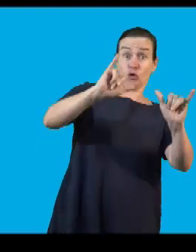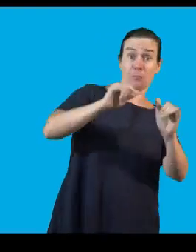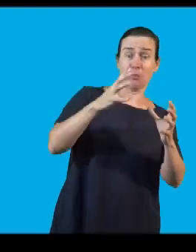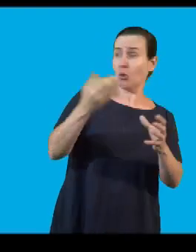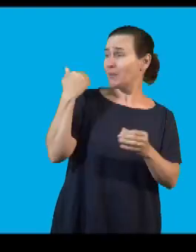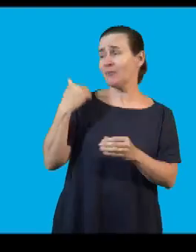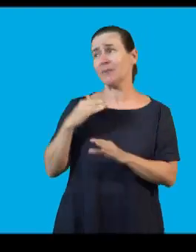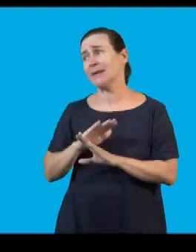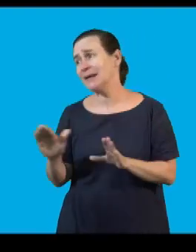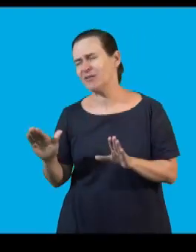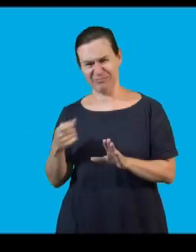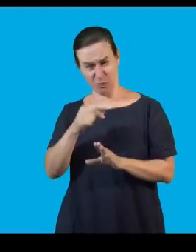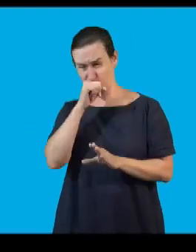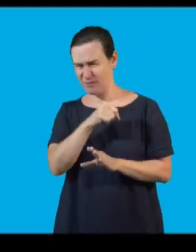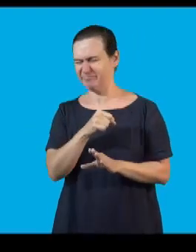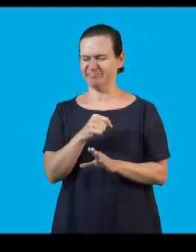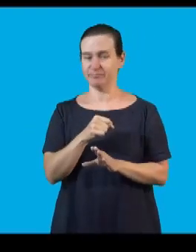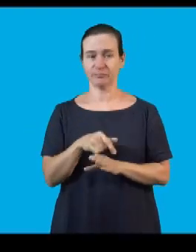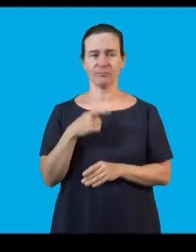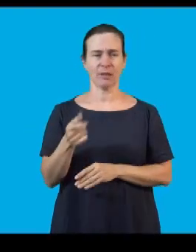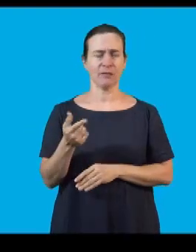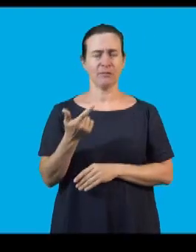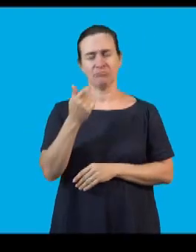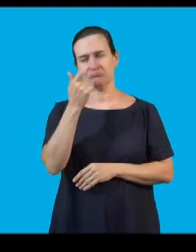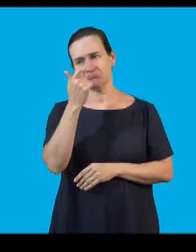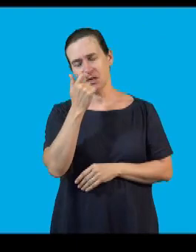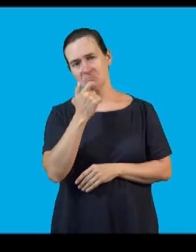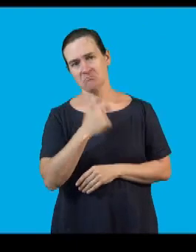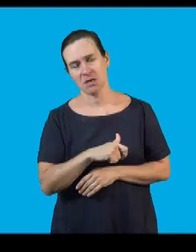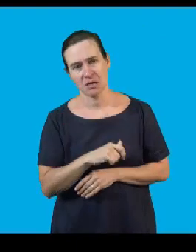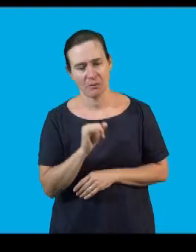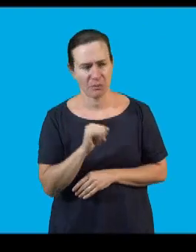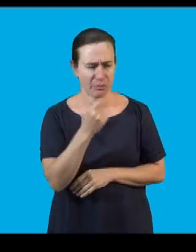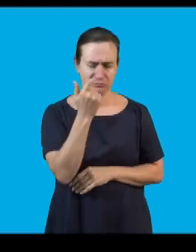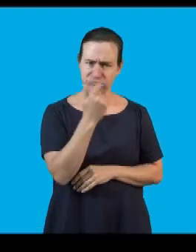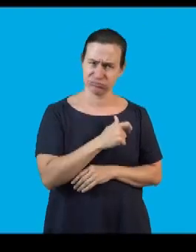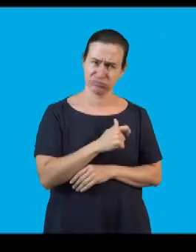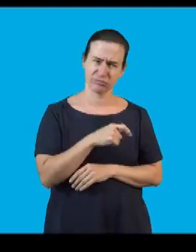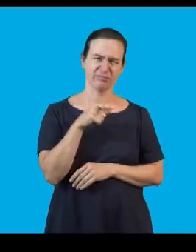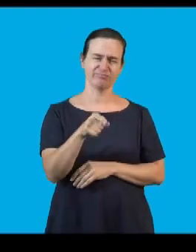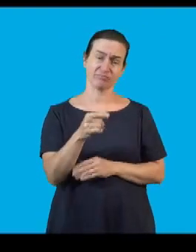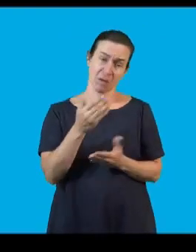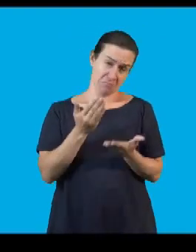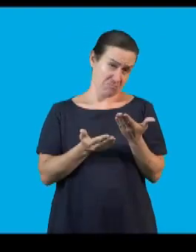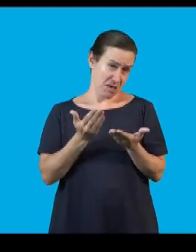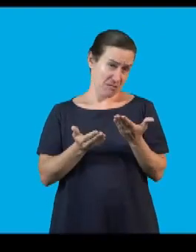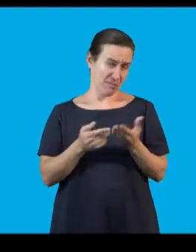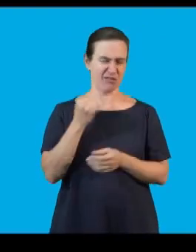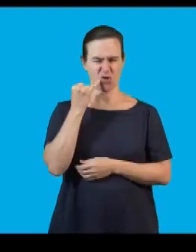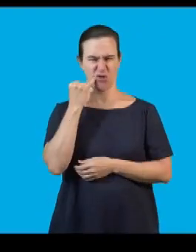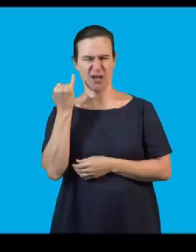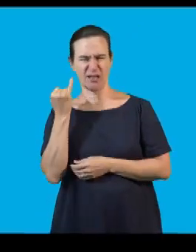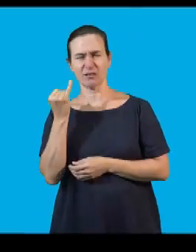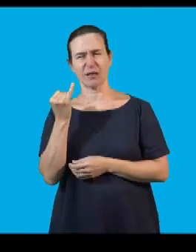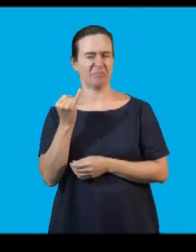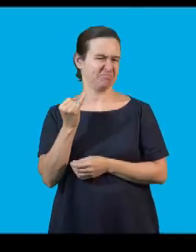that's affection, all right? Despair might be this one, all right? So we've decided that one is out. Is it